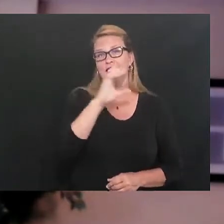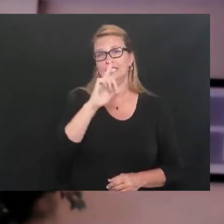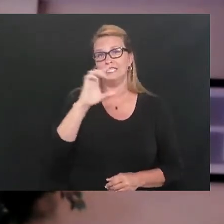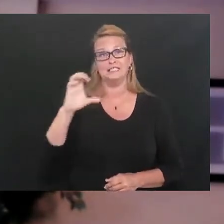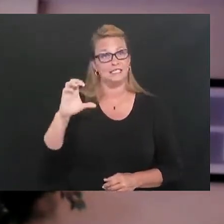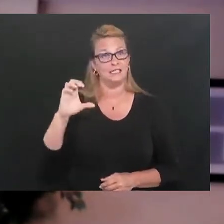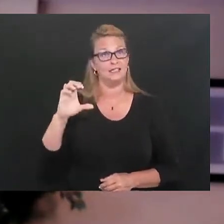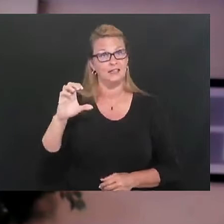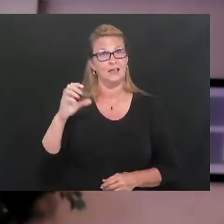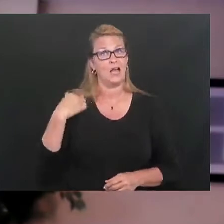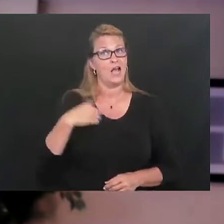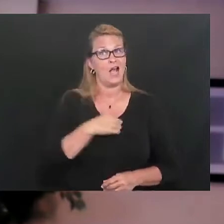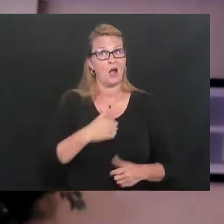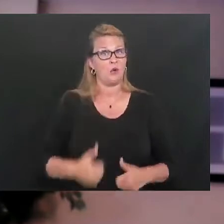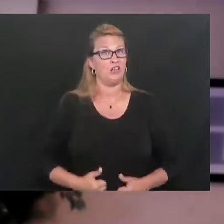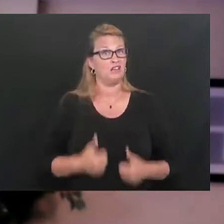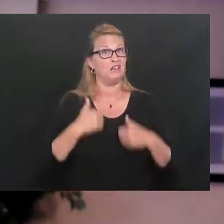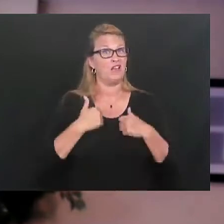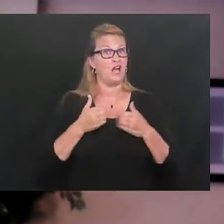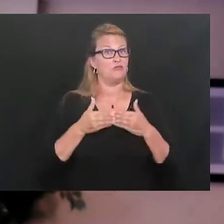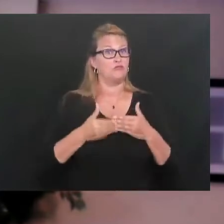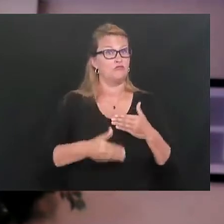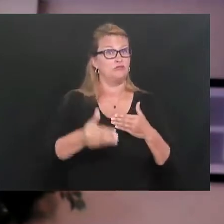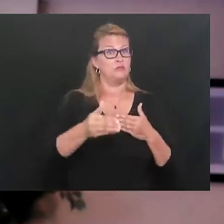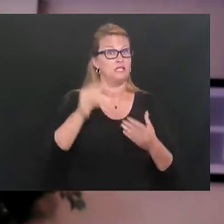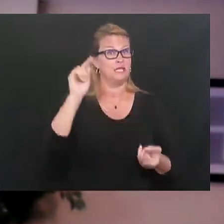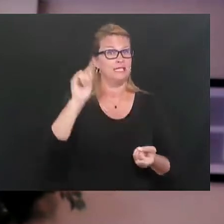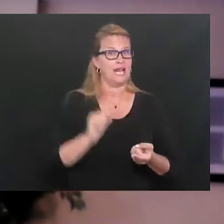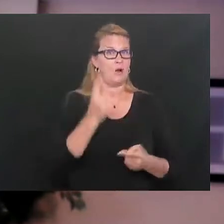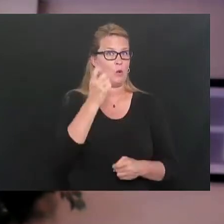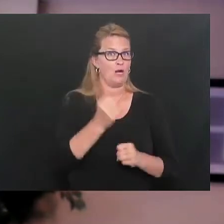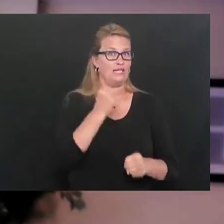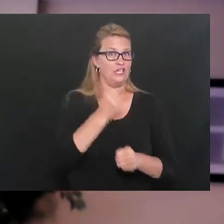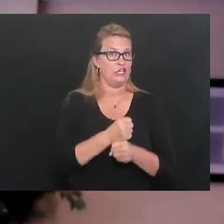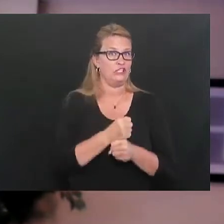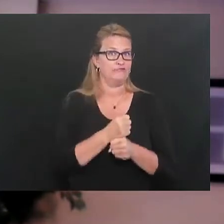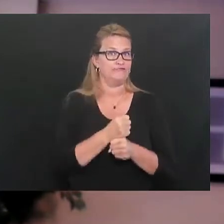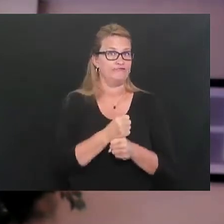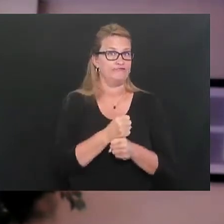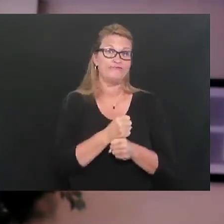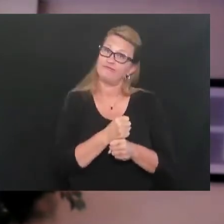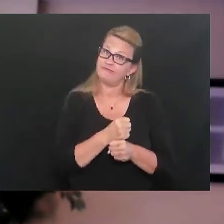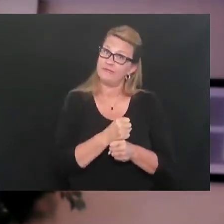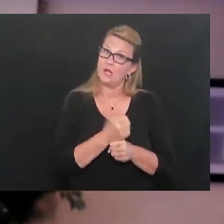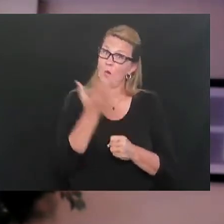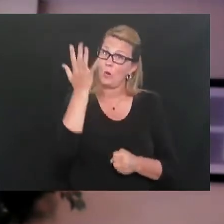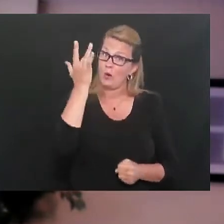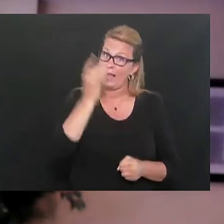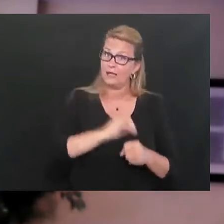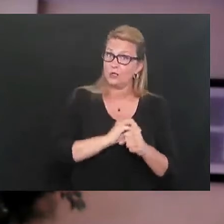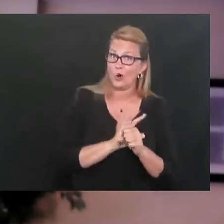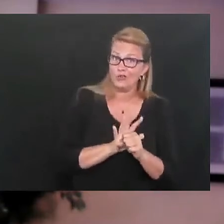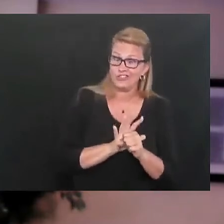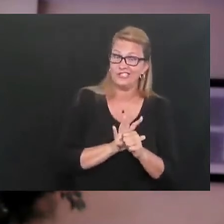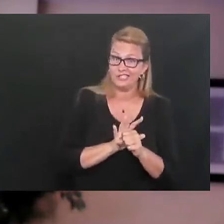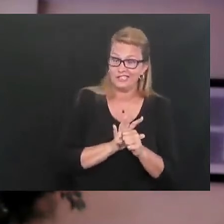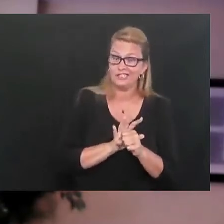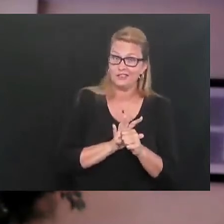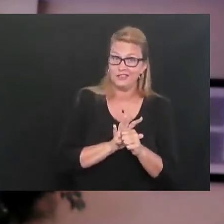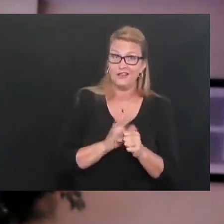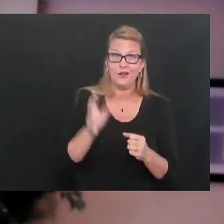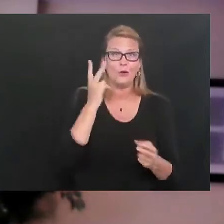our lifespan in our country went down by a complete year last year, partially because of COVID. But remember, we've seen